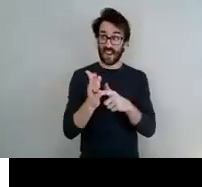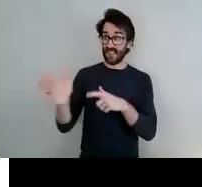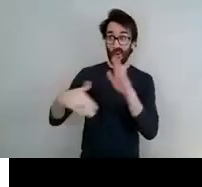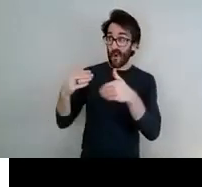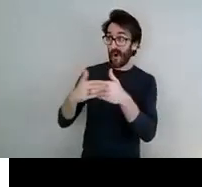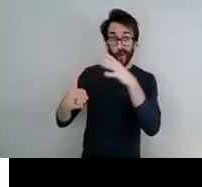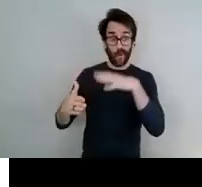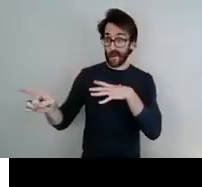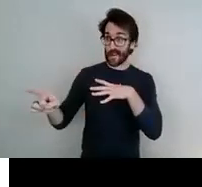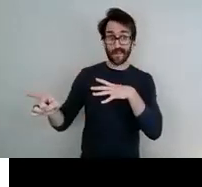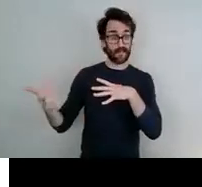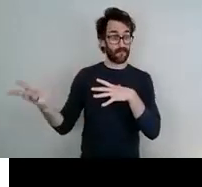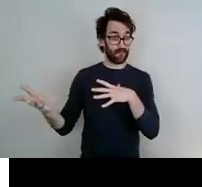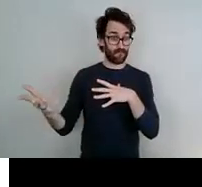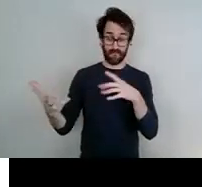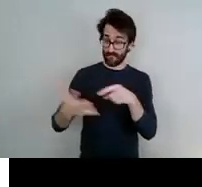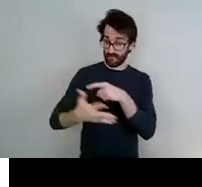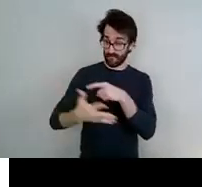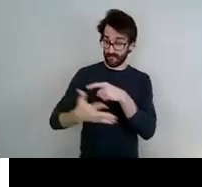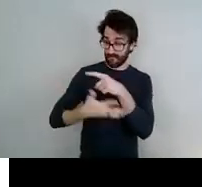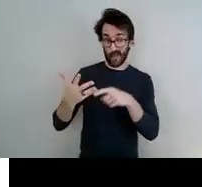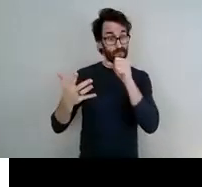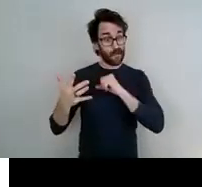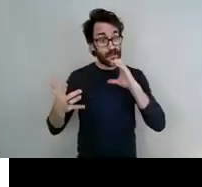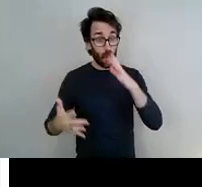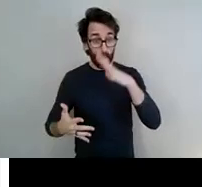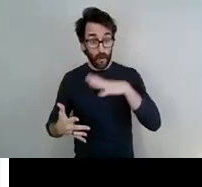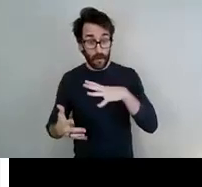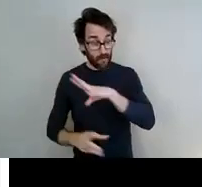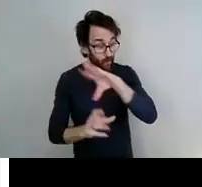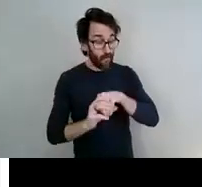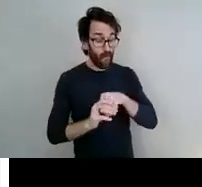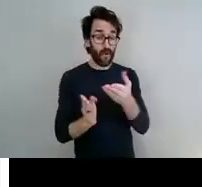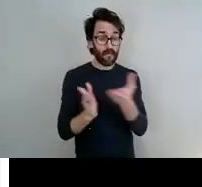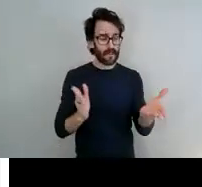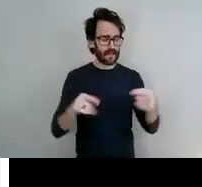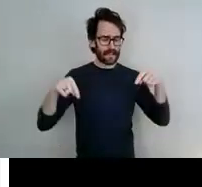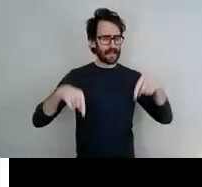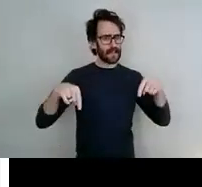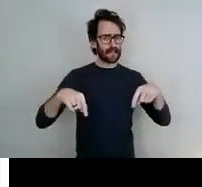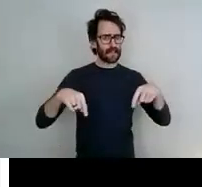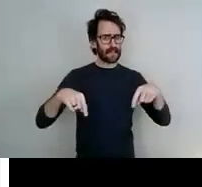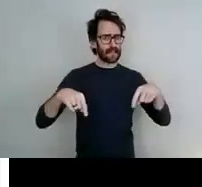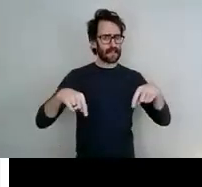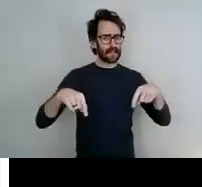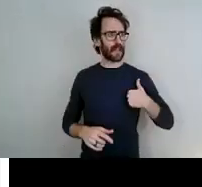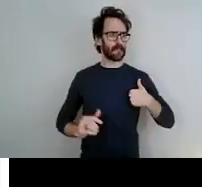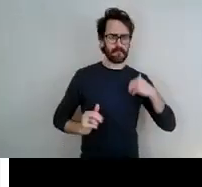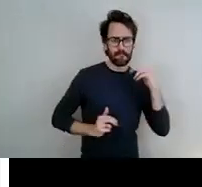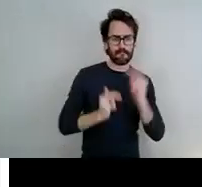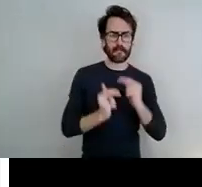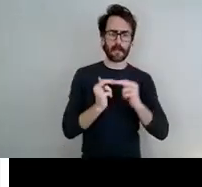women, including older women who have contributed to making our country what it is today.